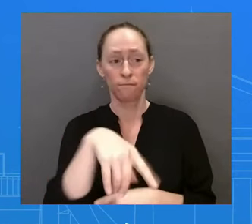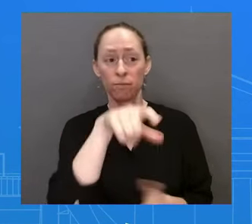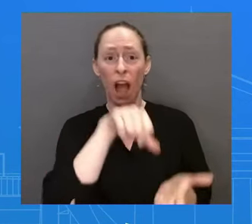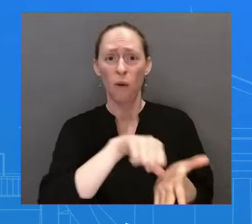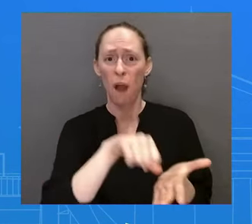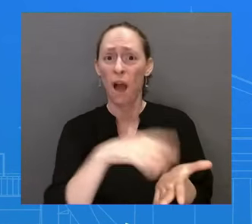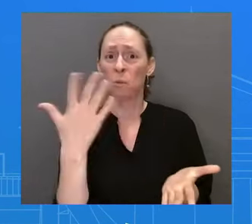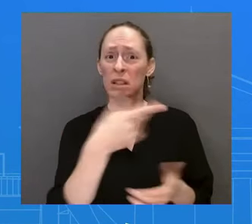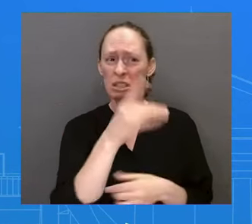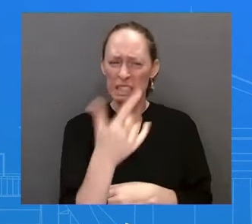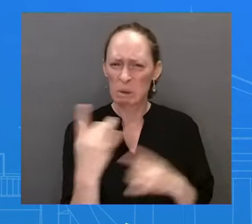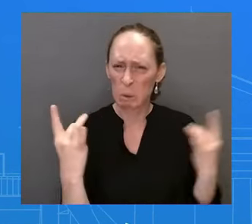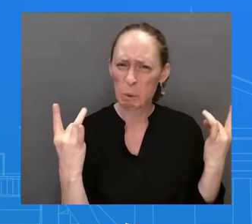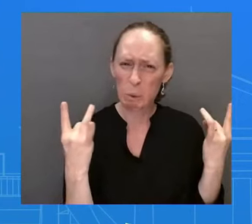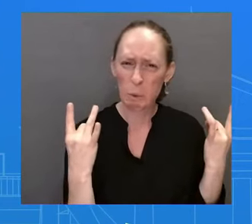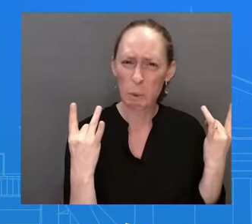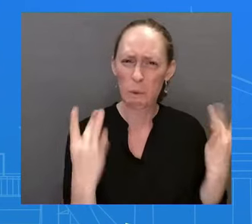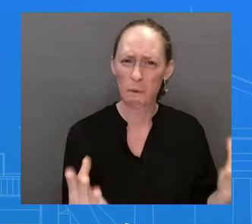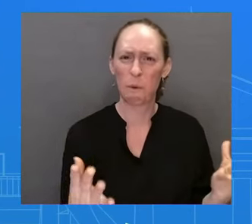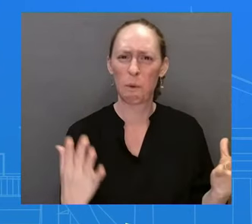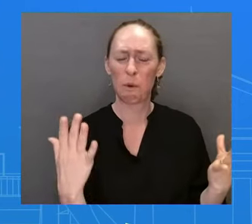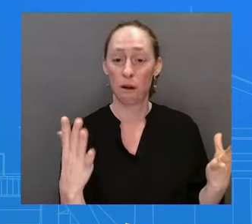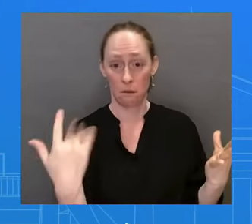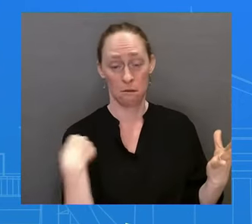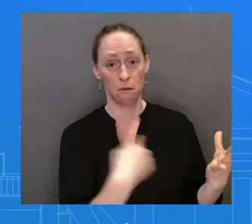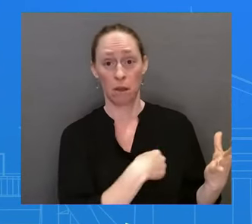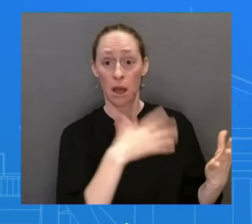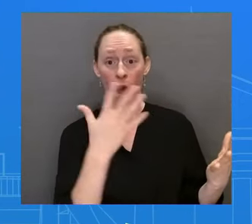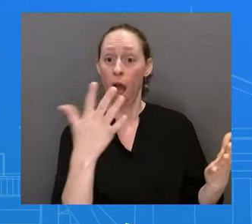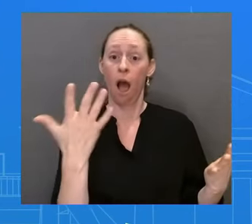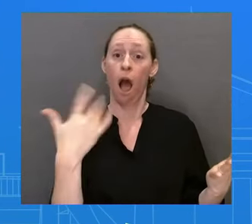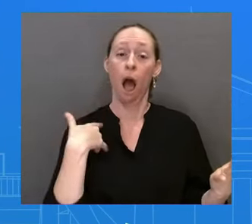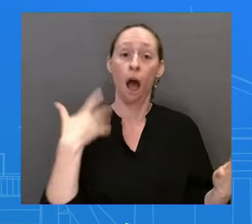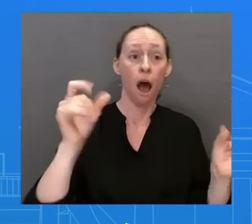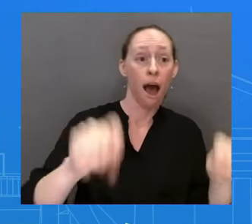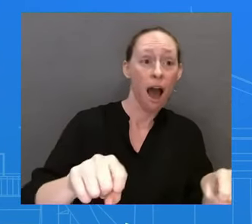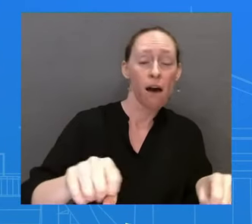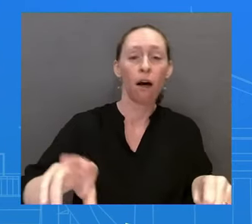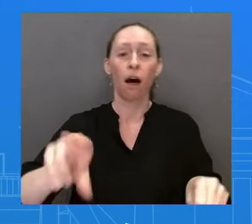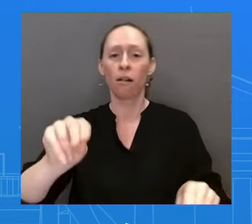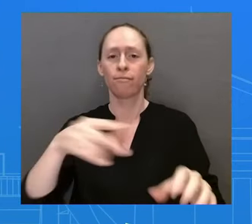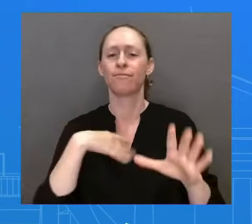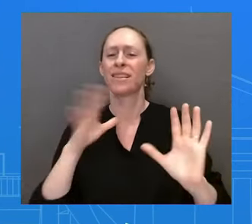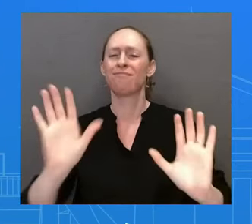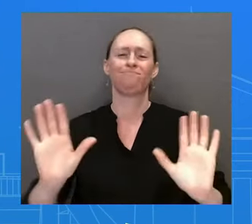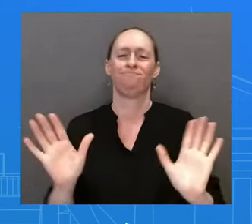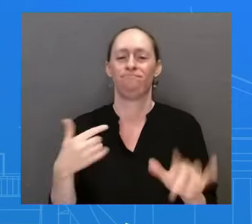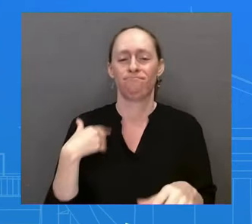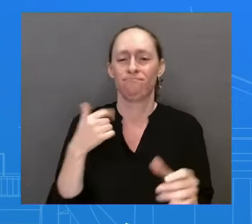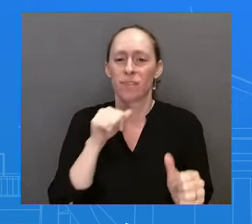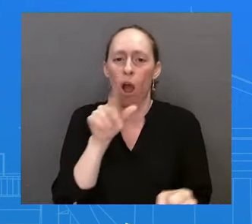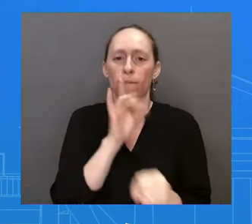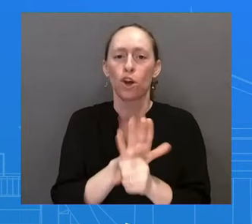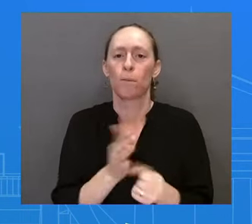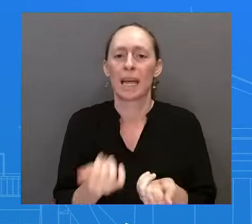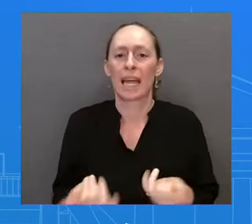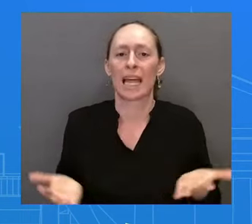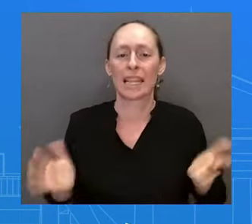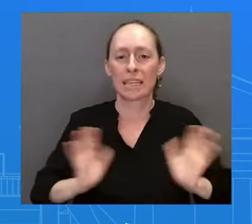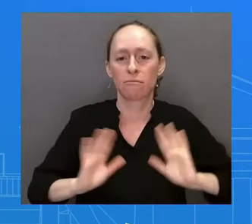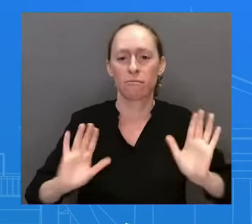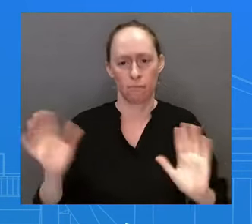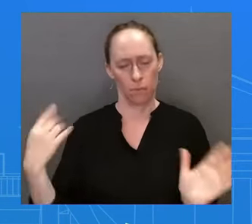deals. We are laser focused on the destabilizing activity, and it crosses a lot of